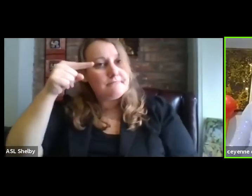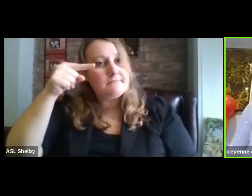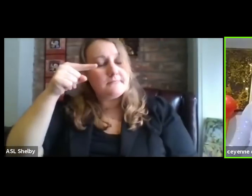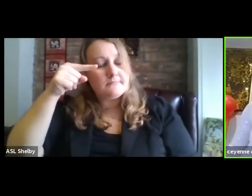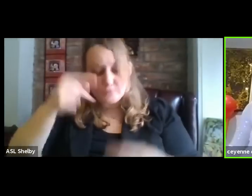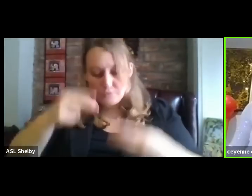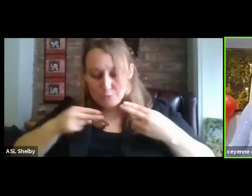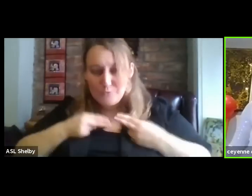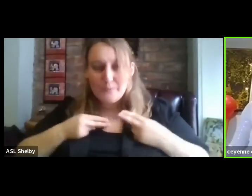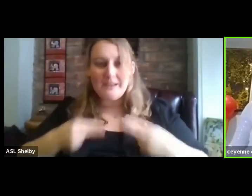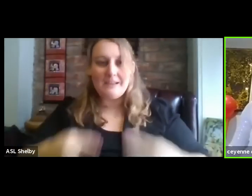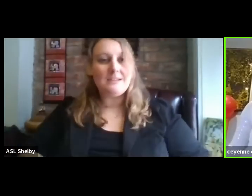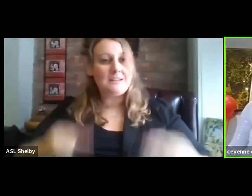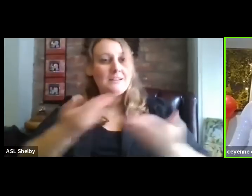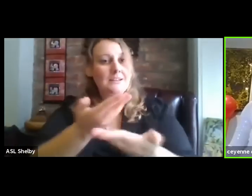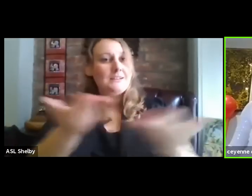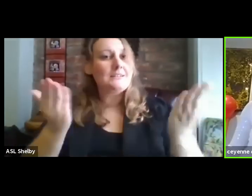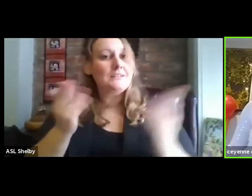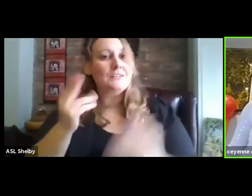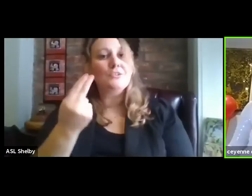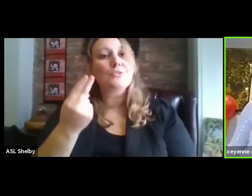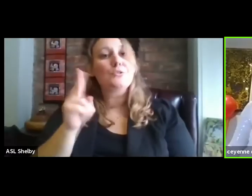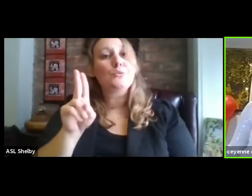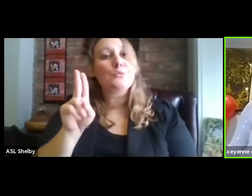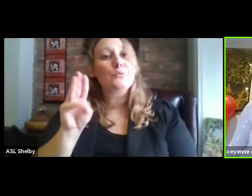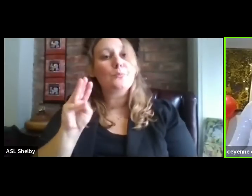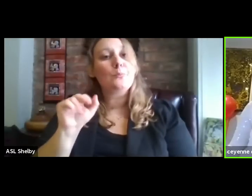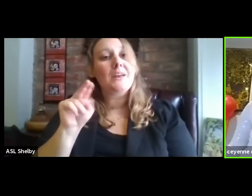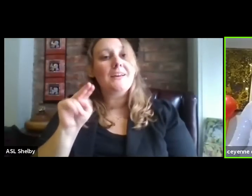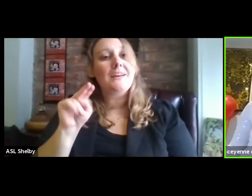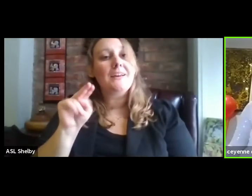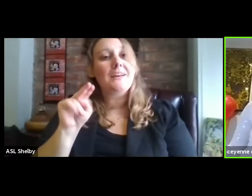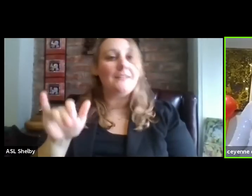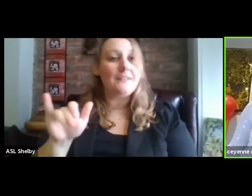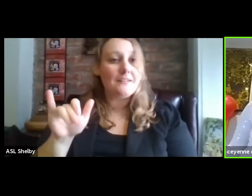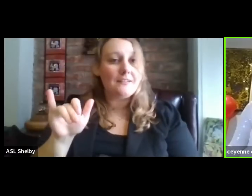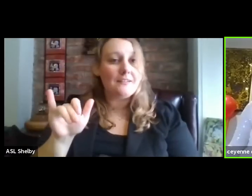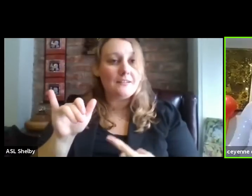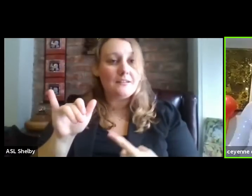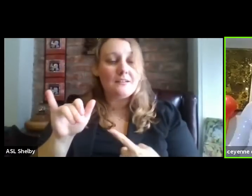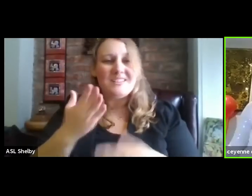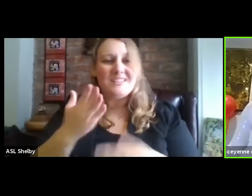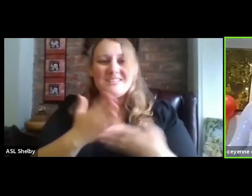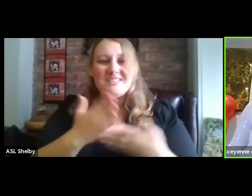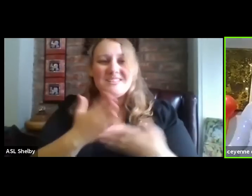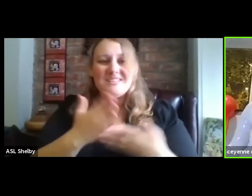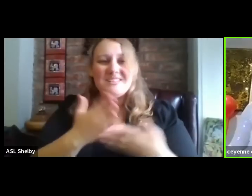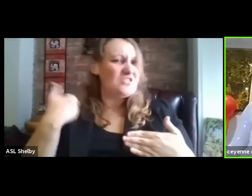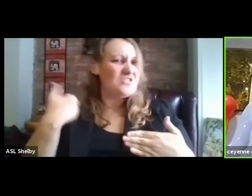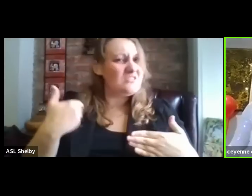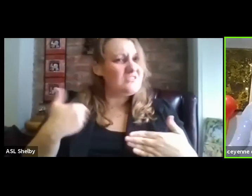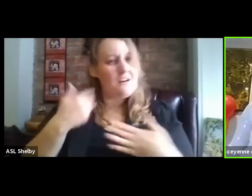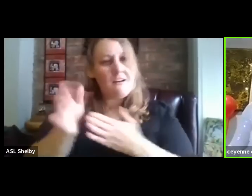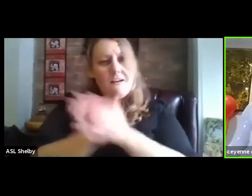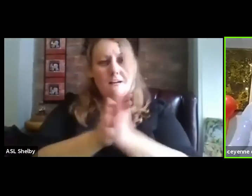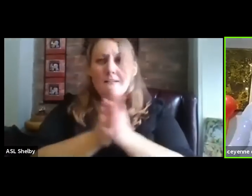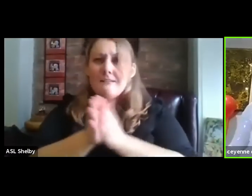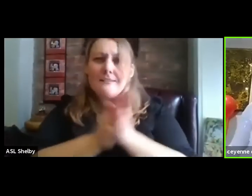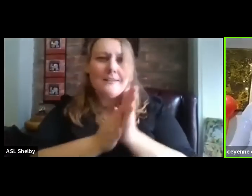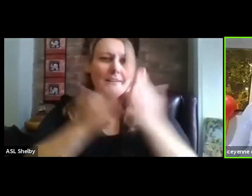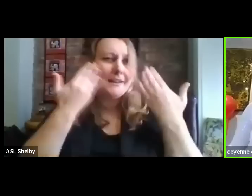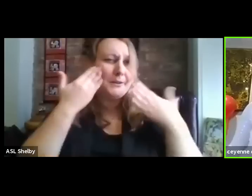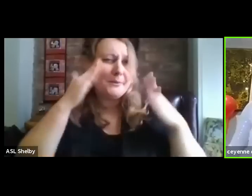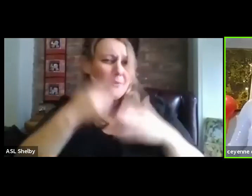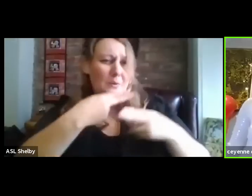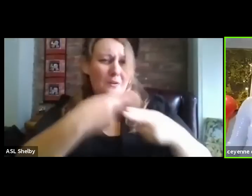humanity. Some of these organizers, some of these young, zealous, I don't know what to call them, millennials, zennials,